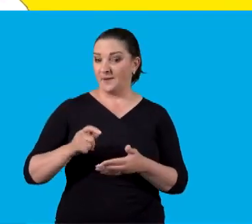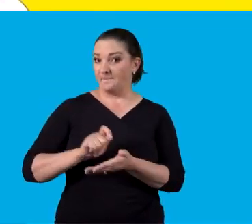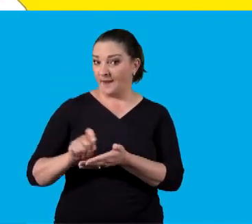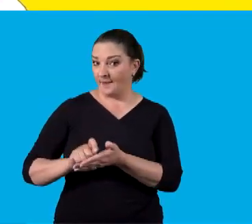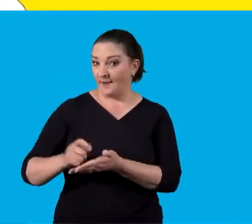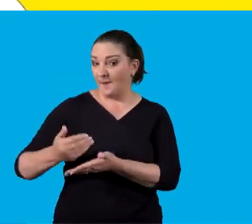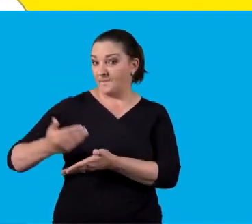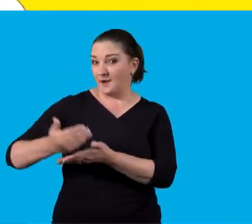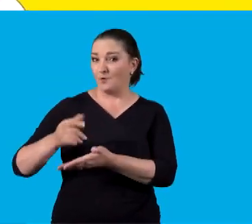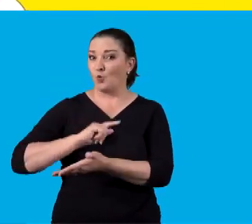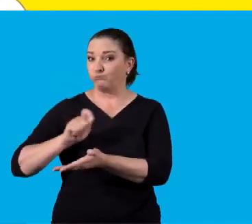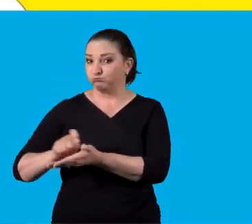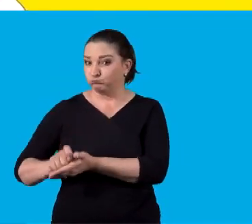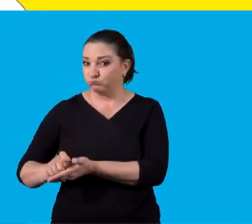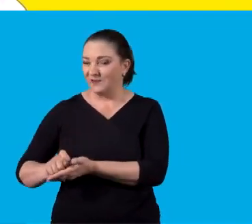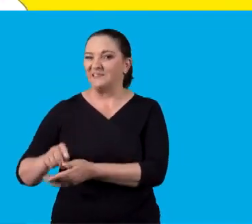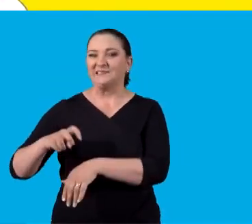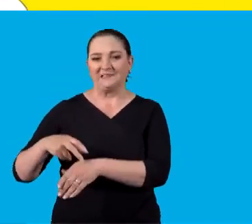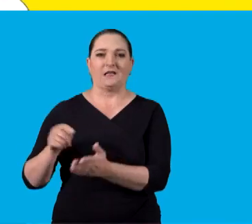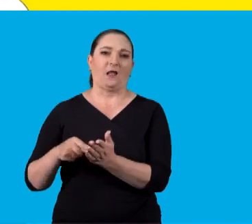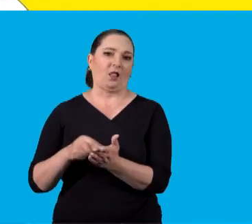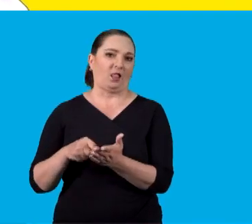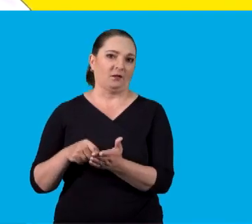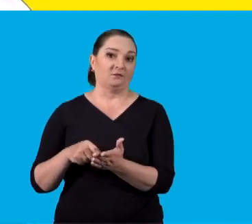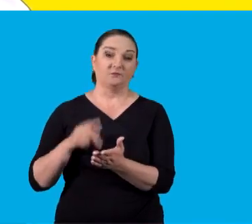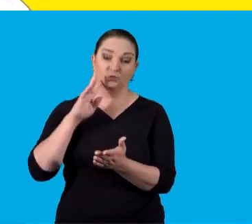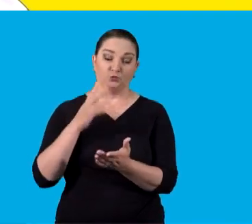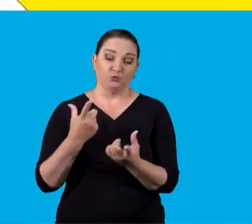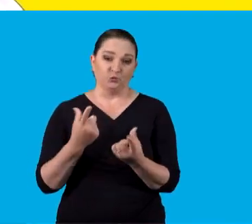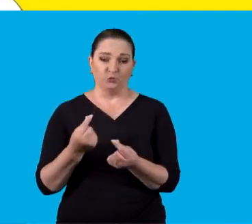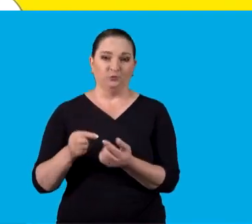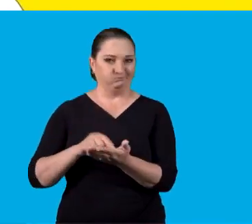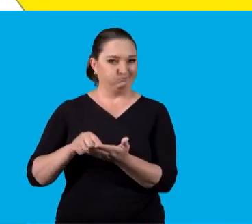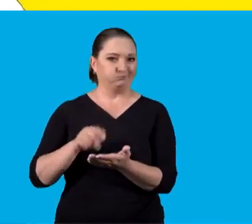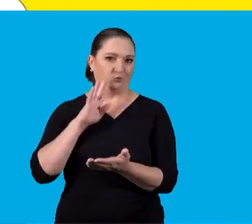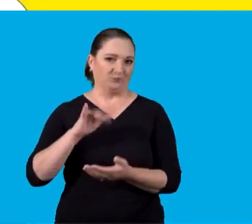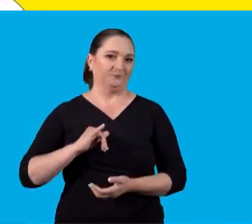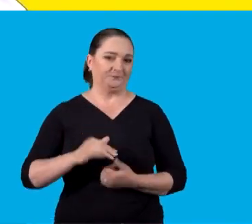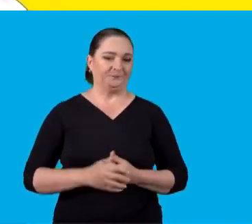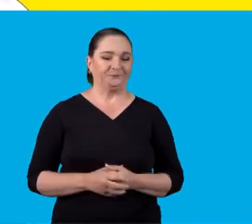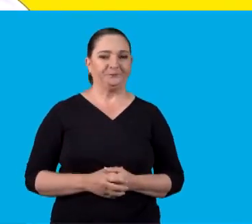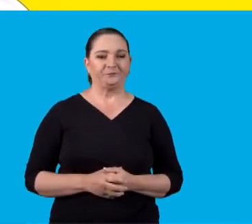a paper so that you can take notes. You will need a calculator because definitely we're going to do some figures.